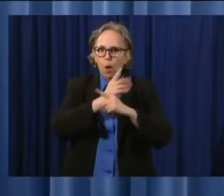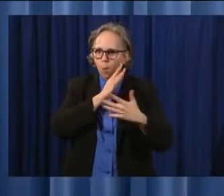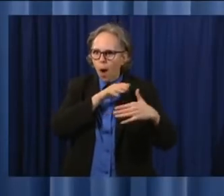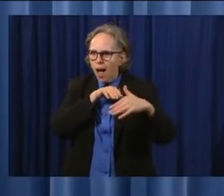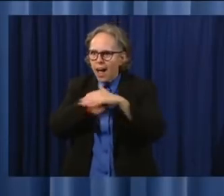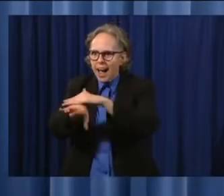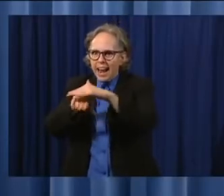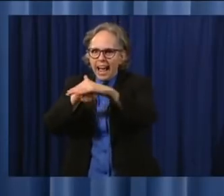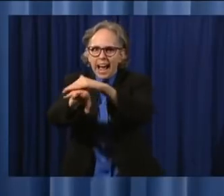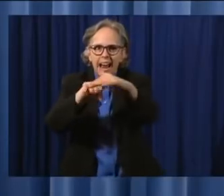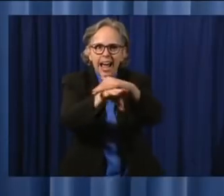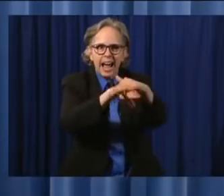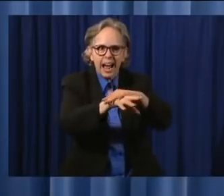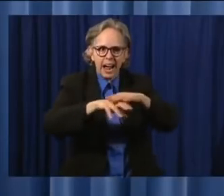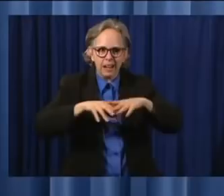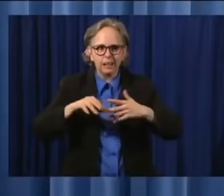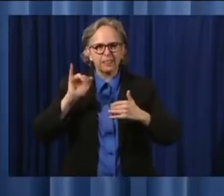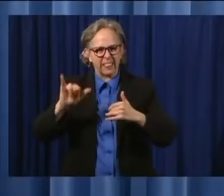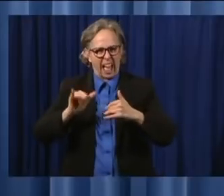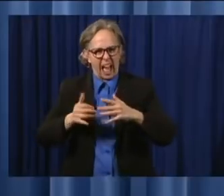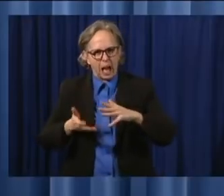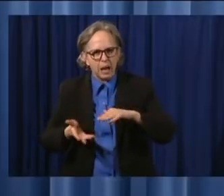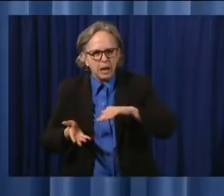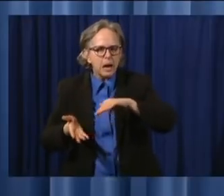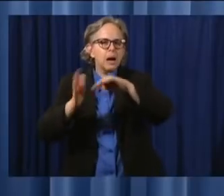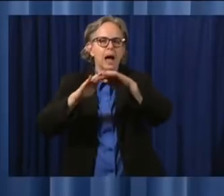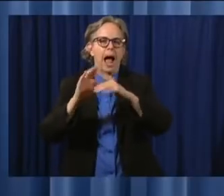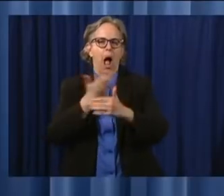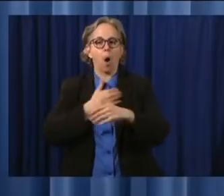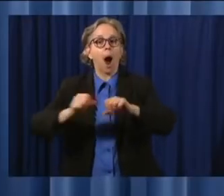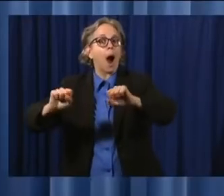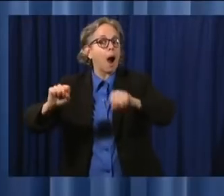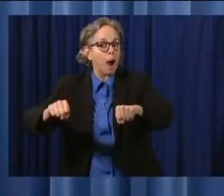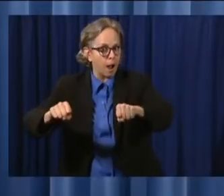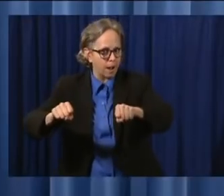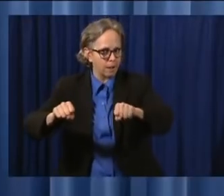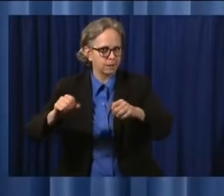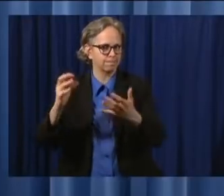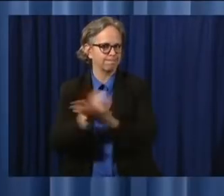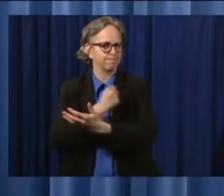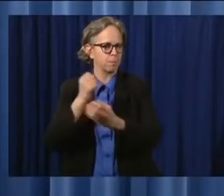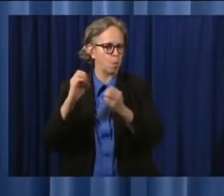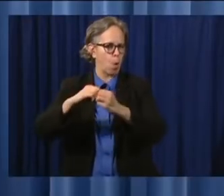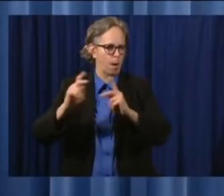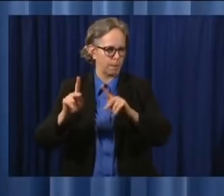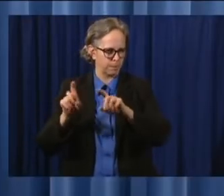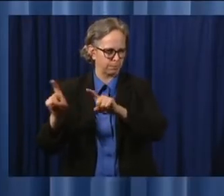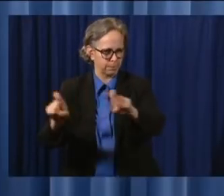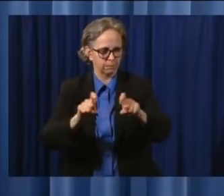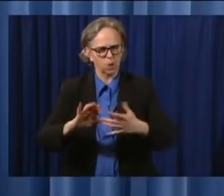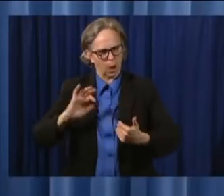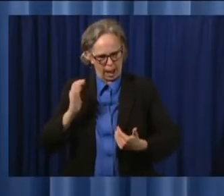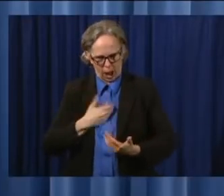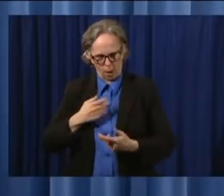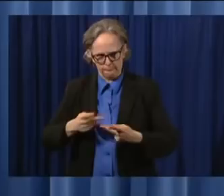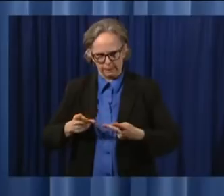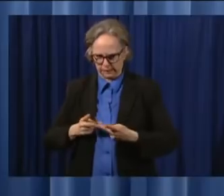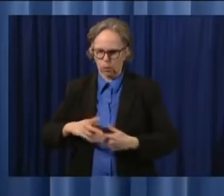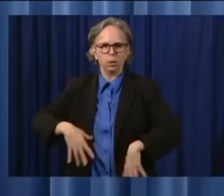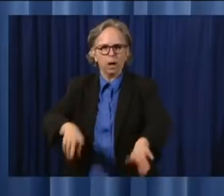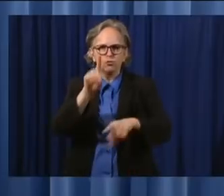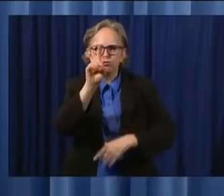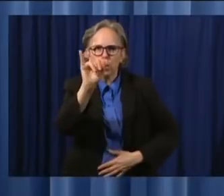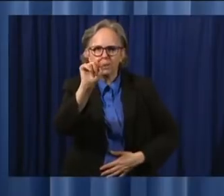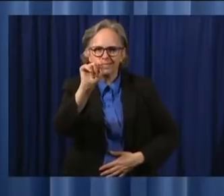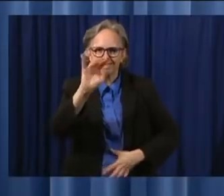capacity to go up. So we're in a position now to do it. And I think, when I